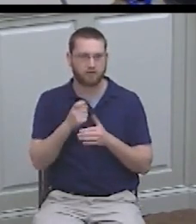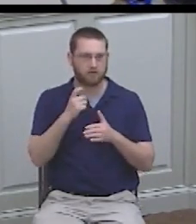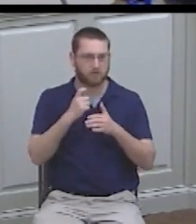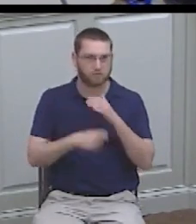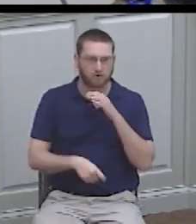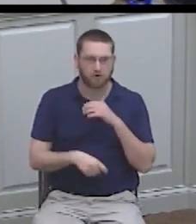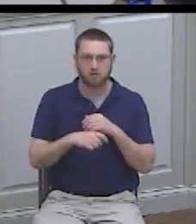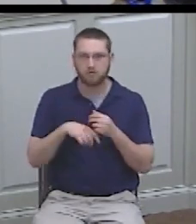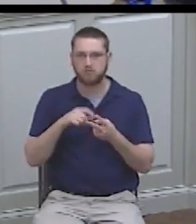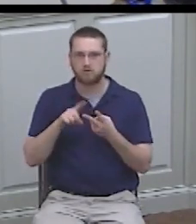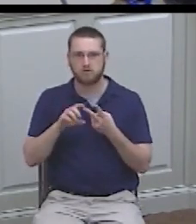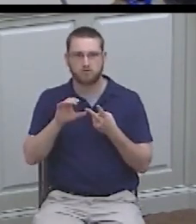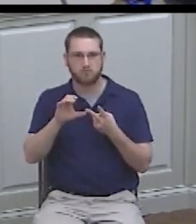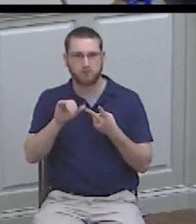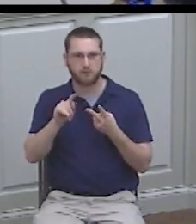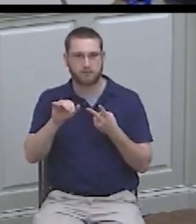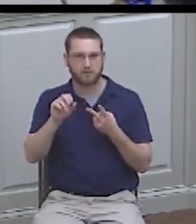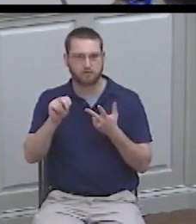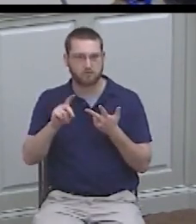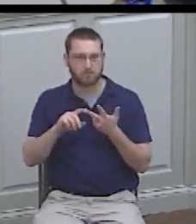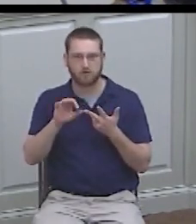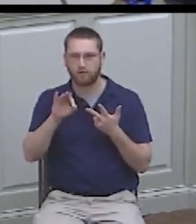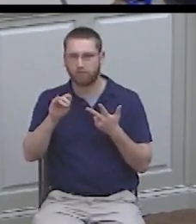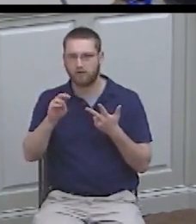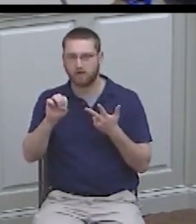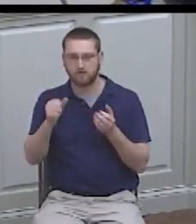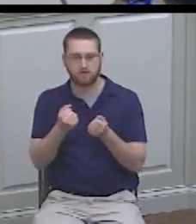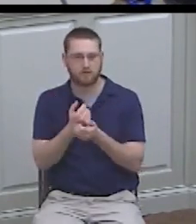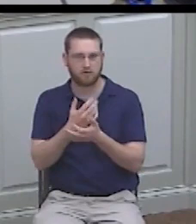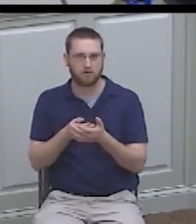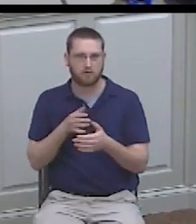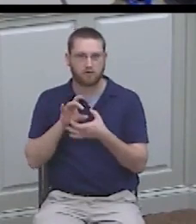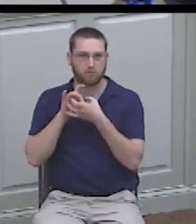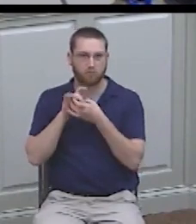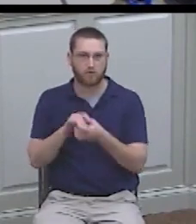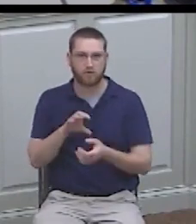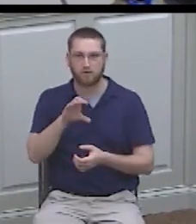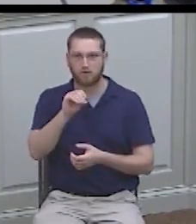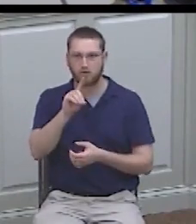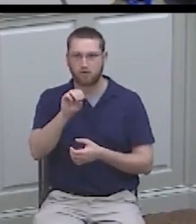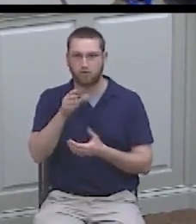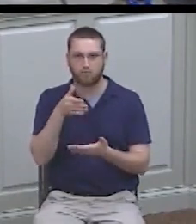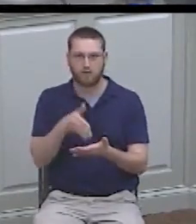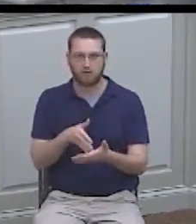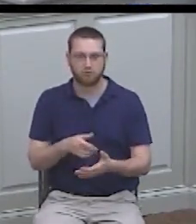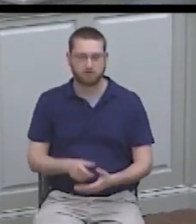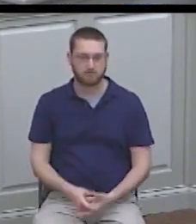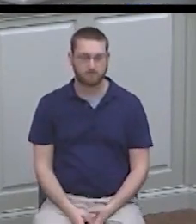citation, and assess fines for code violations.